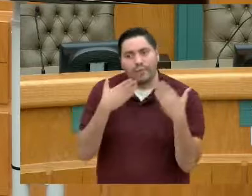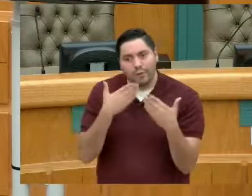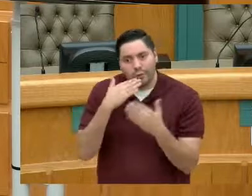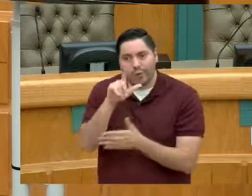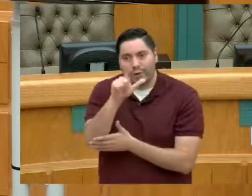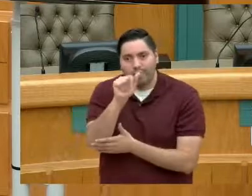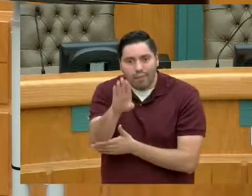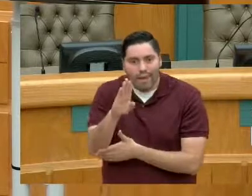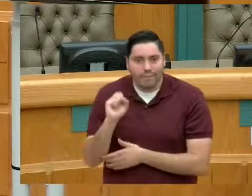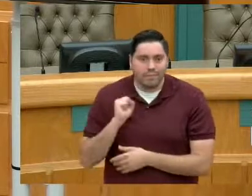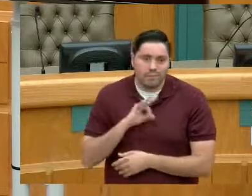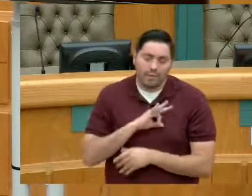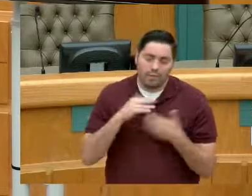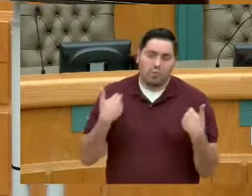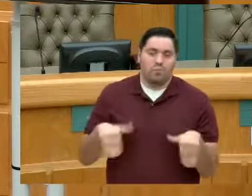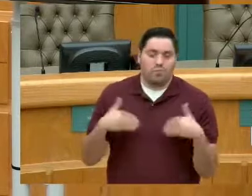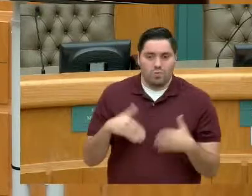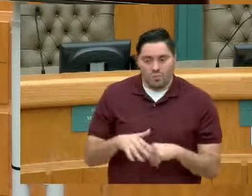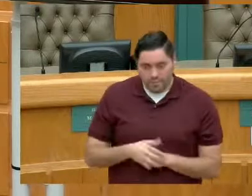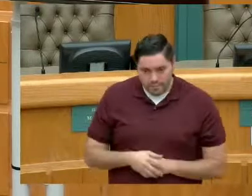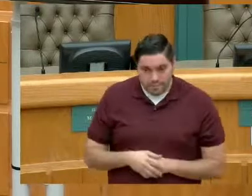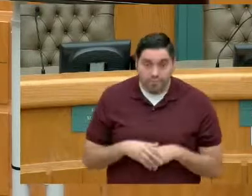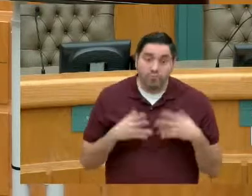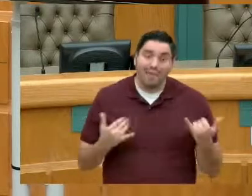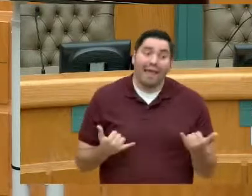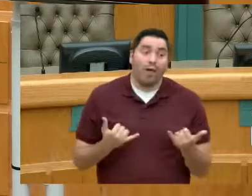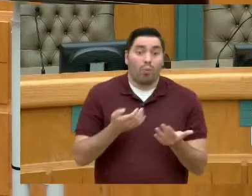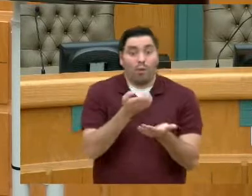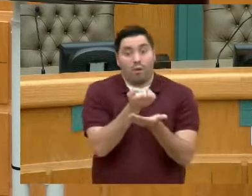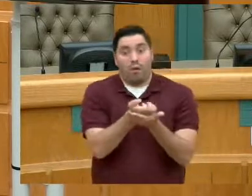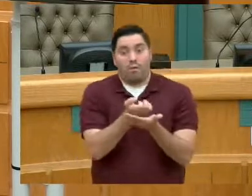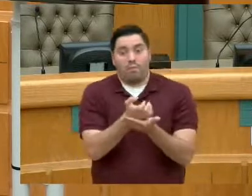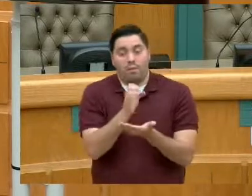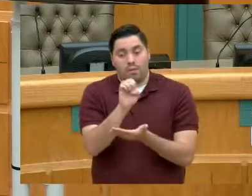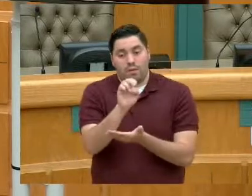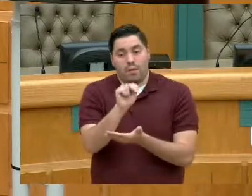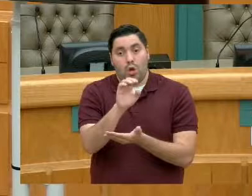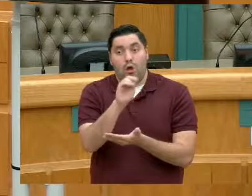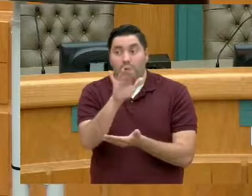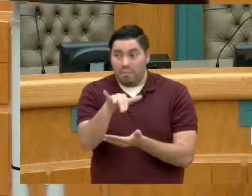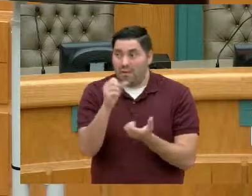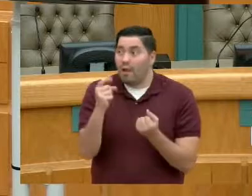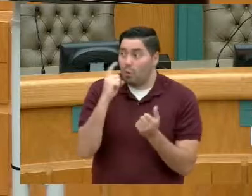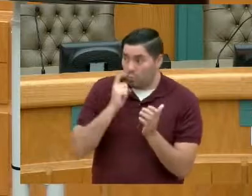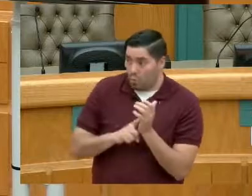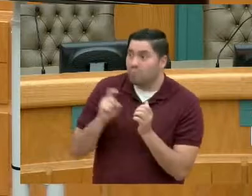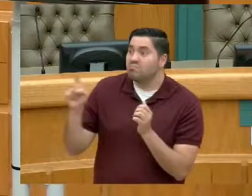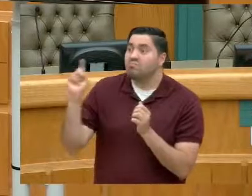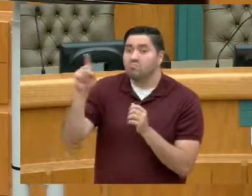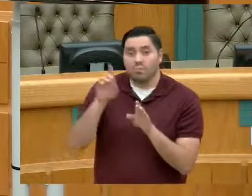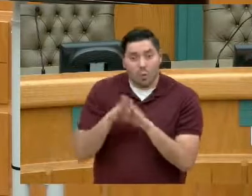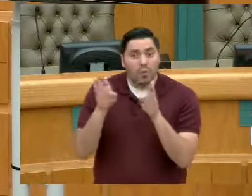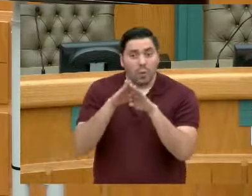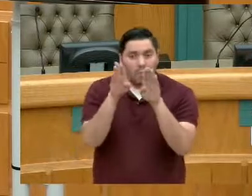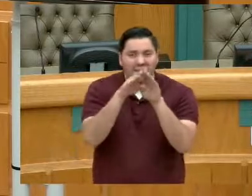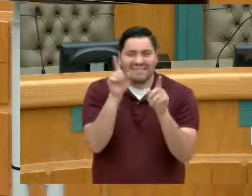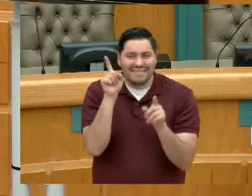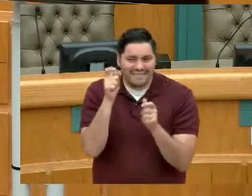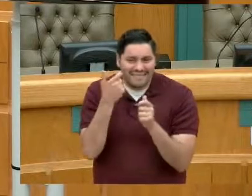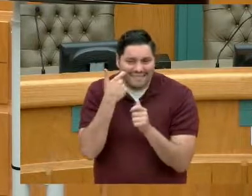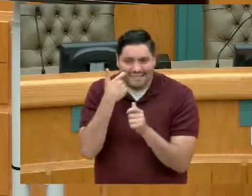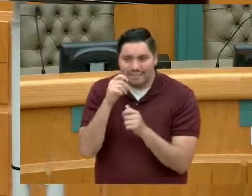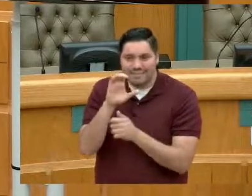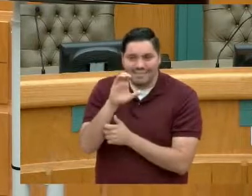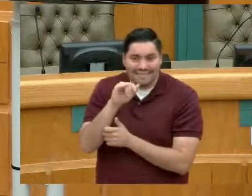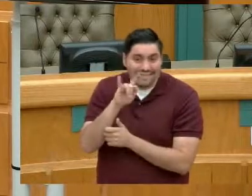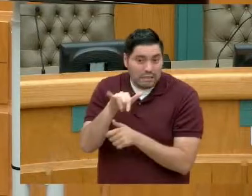staff. The economy. As the economy continues to reopen, we ask, as City Manager mentioned, that you